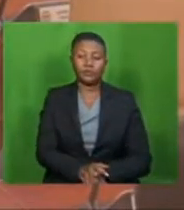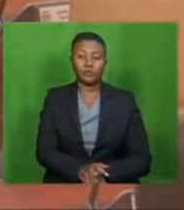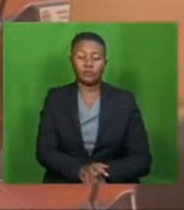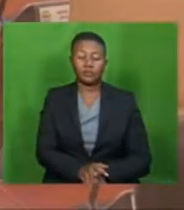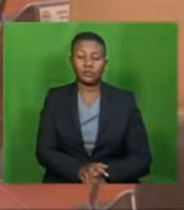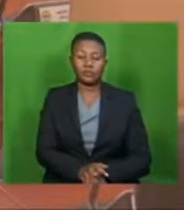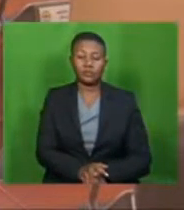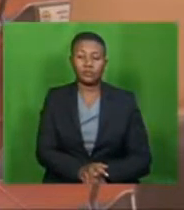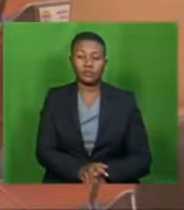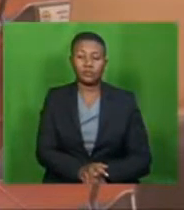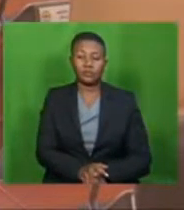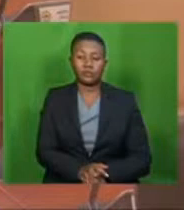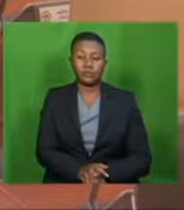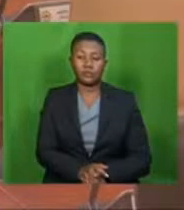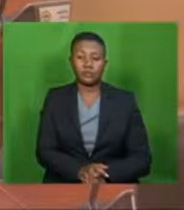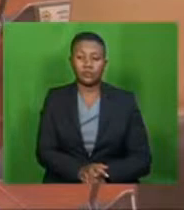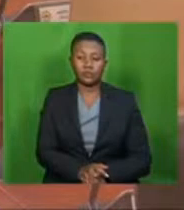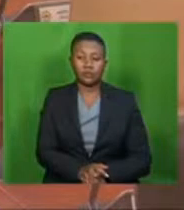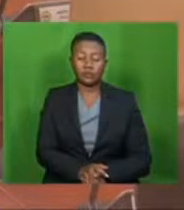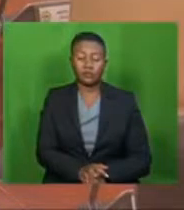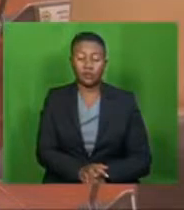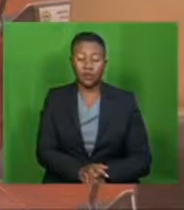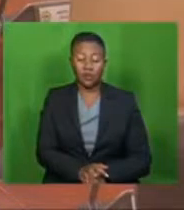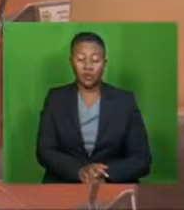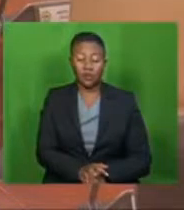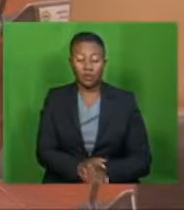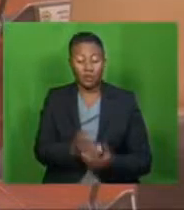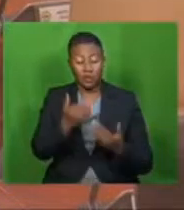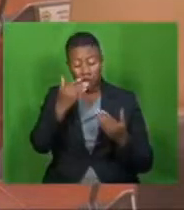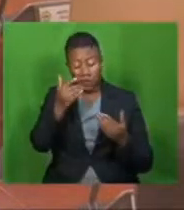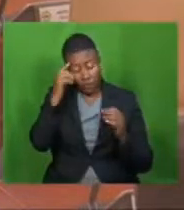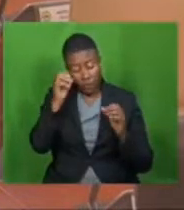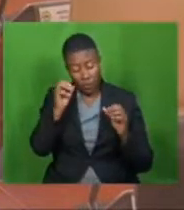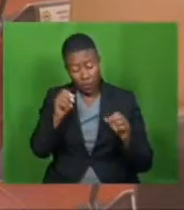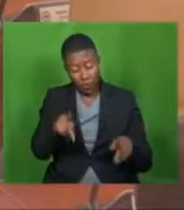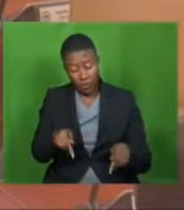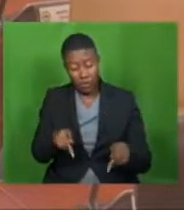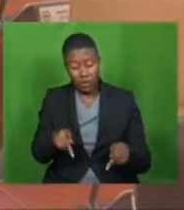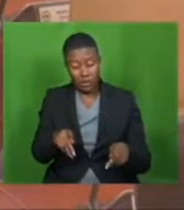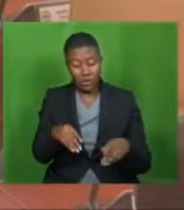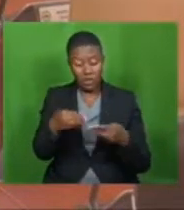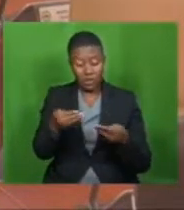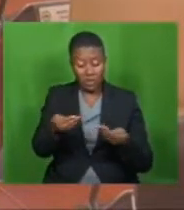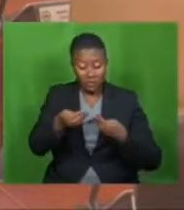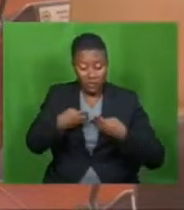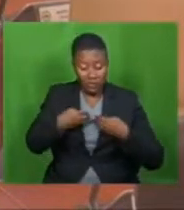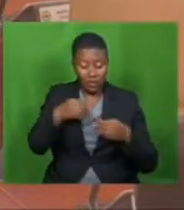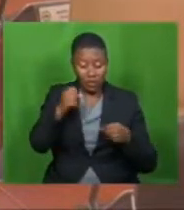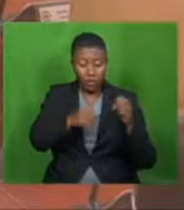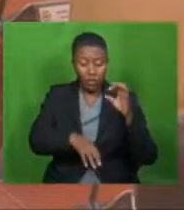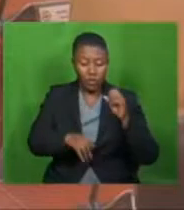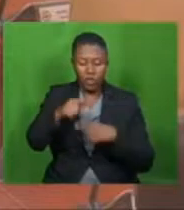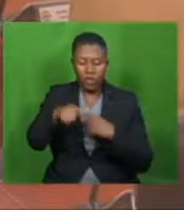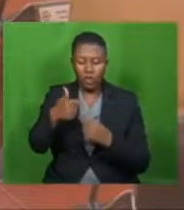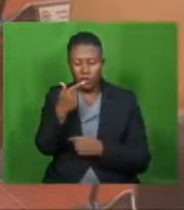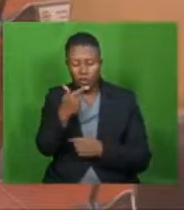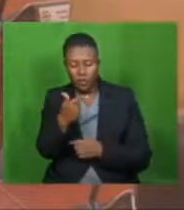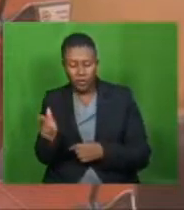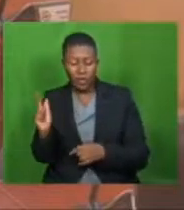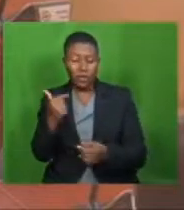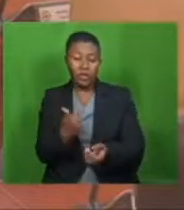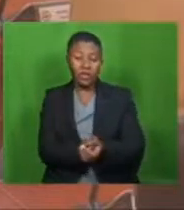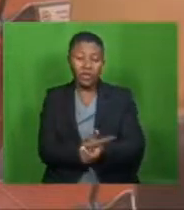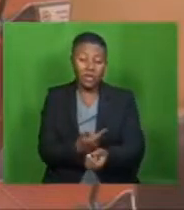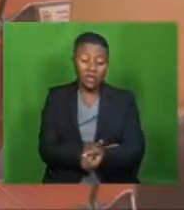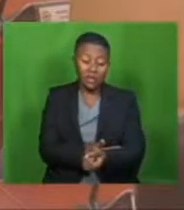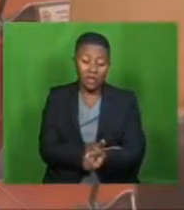Speaker, for the opportunity to contribute to this statement about Green Ghana, which